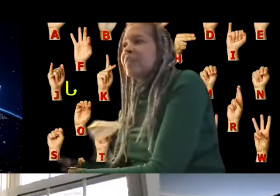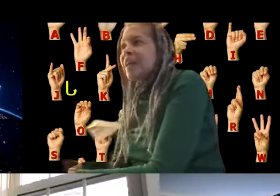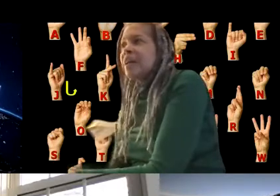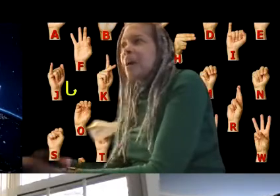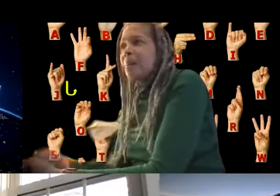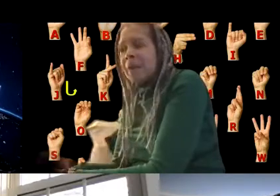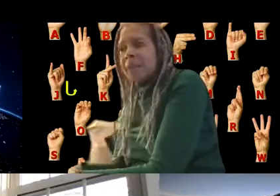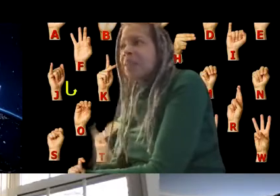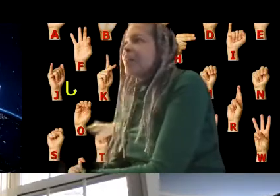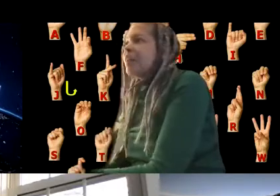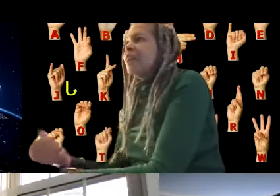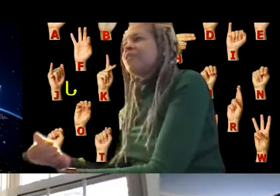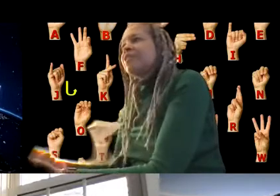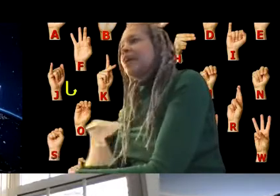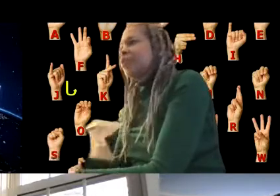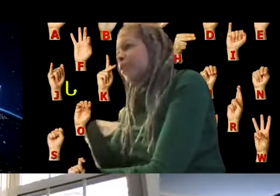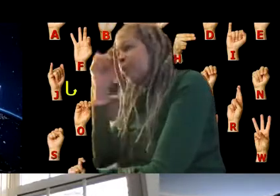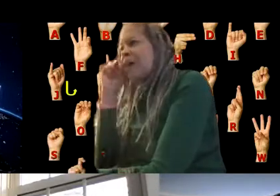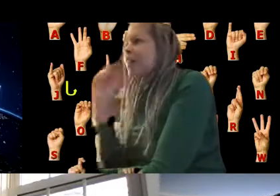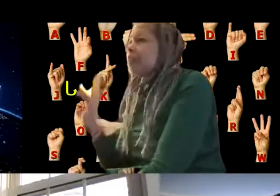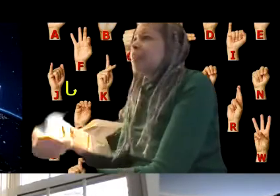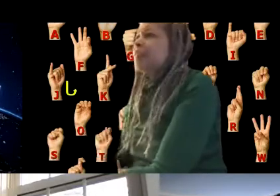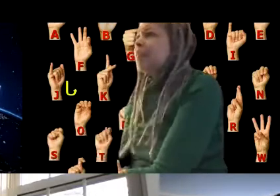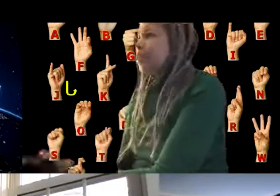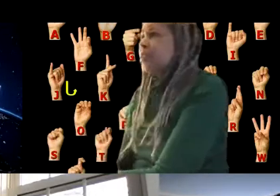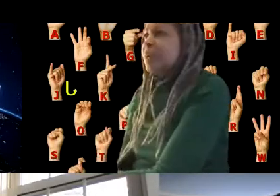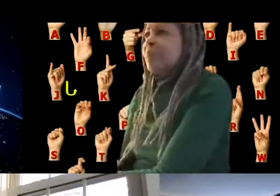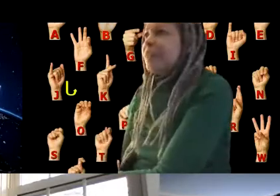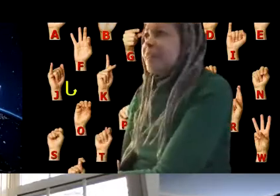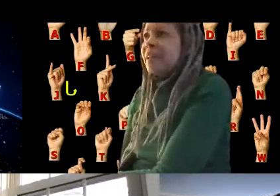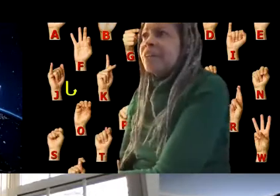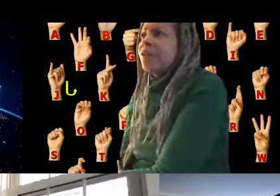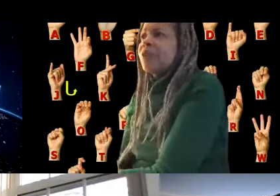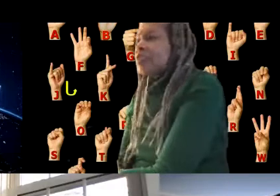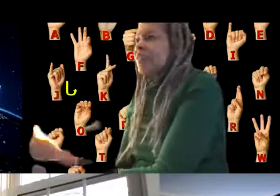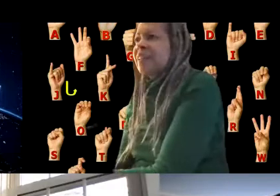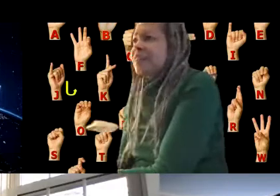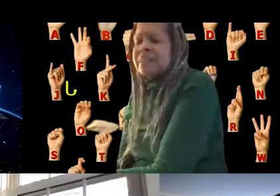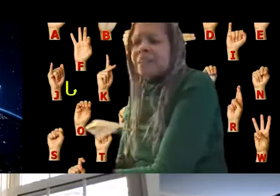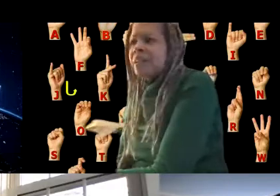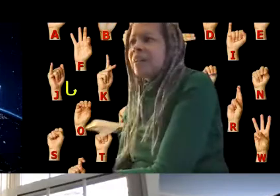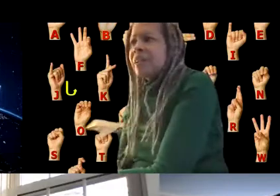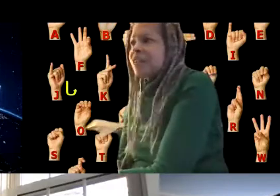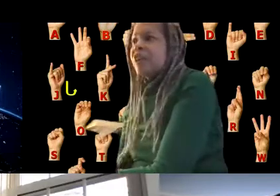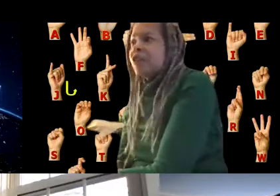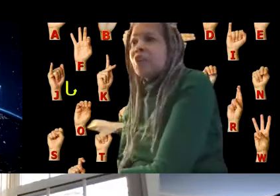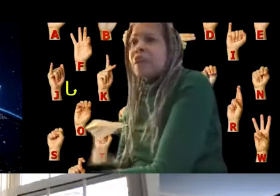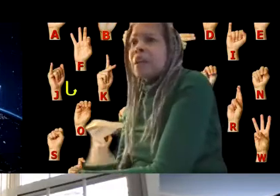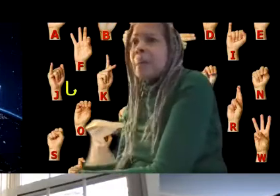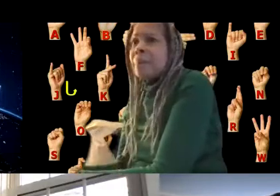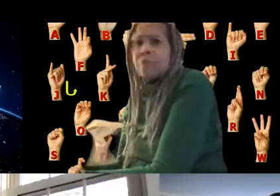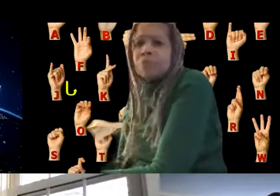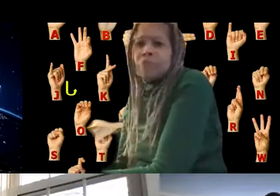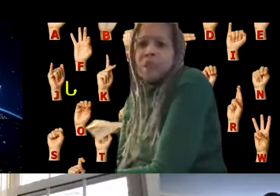consciously thinking about it, not just saying, well, you know, wow, I can't believe they murdered that man like that, you know, or something like that. Yes, that's